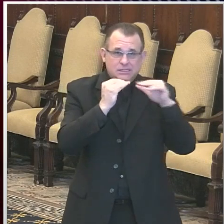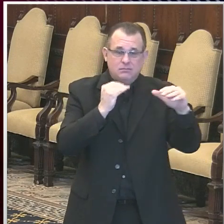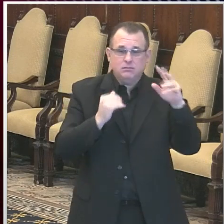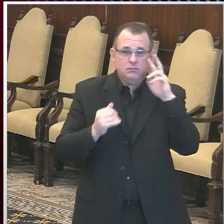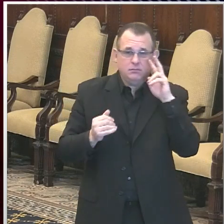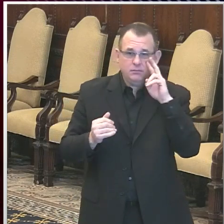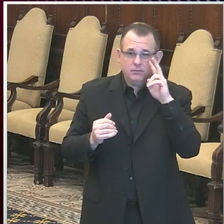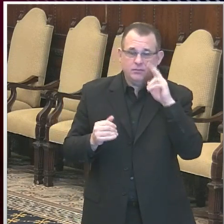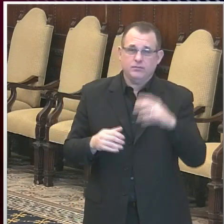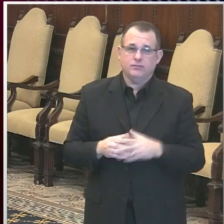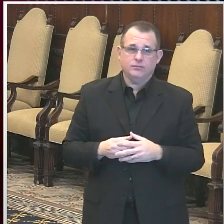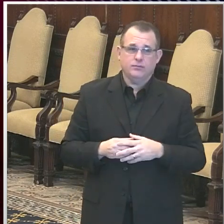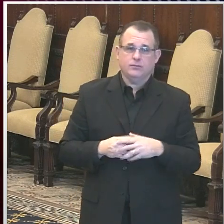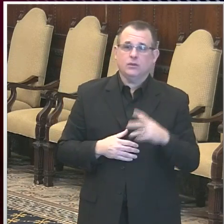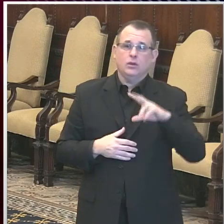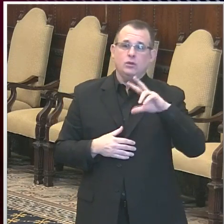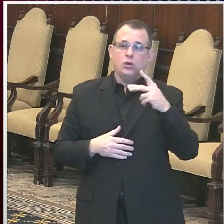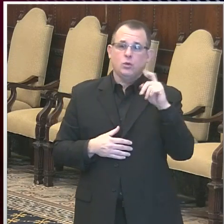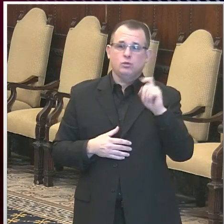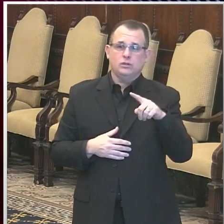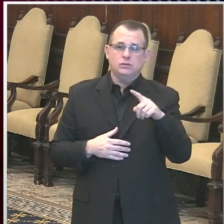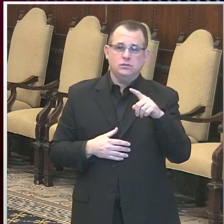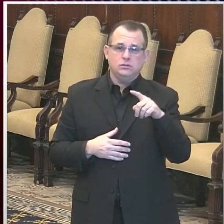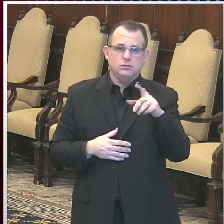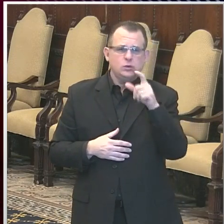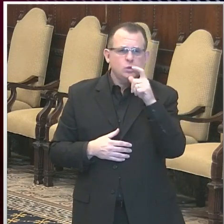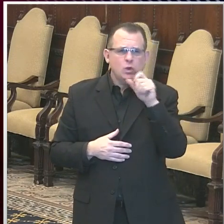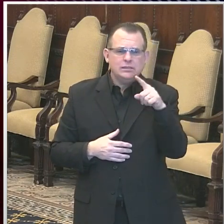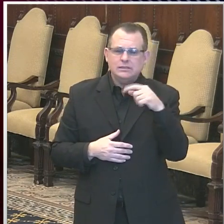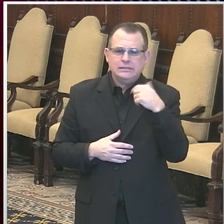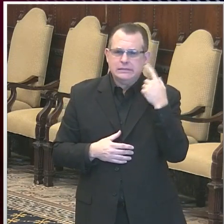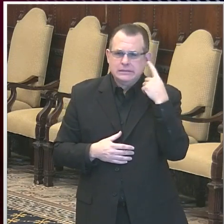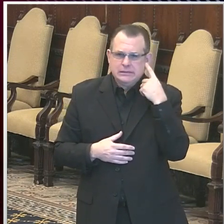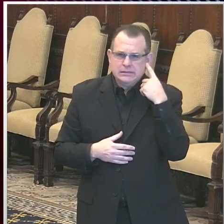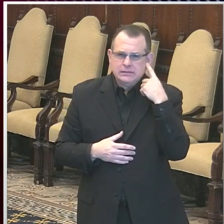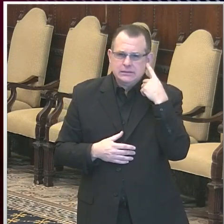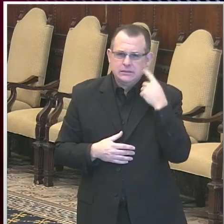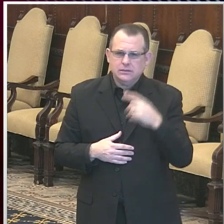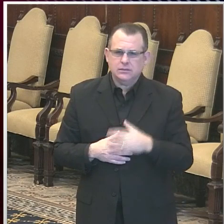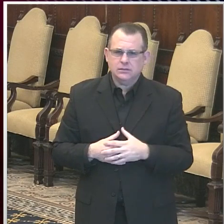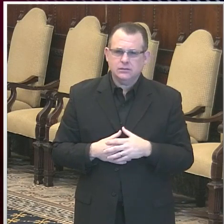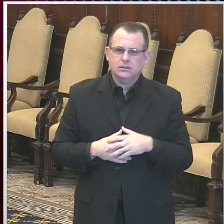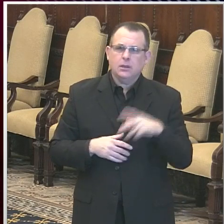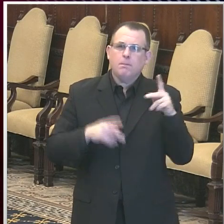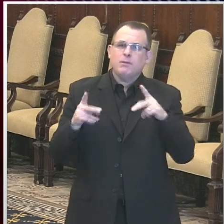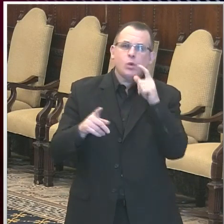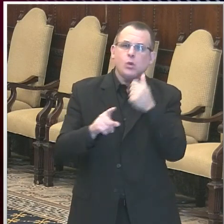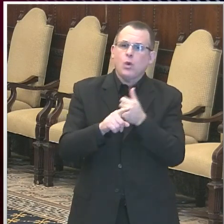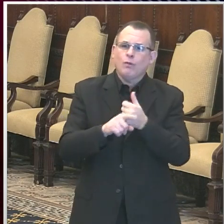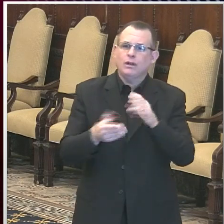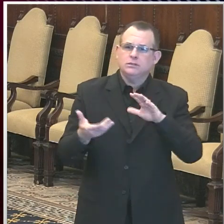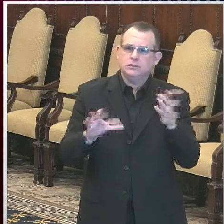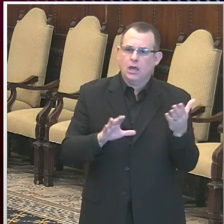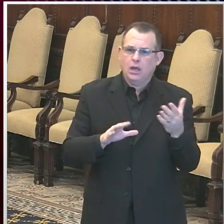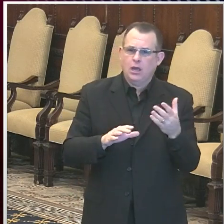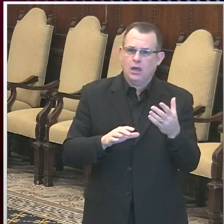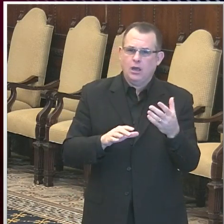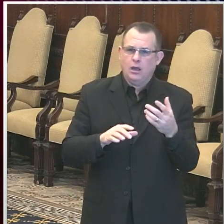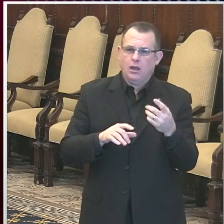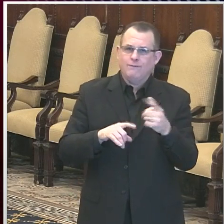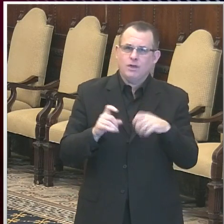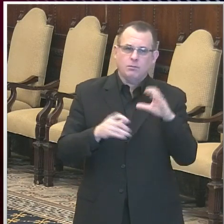for. Of the victims who have died as a result of the virus,